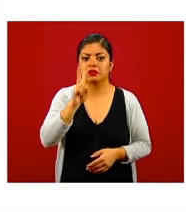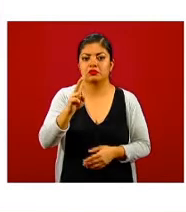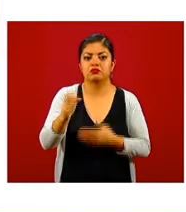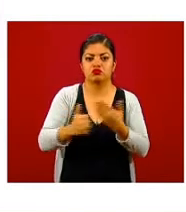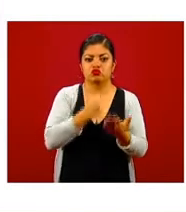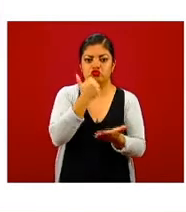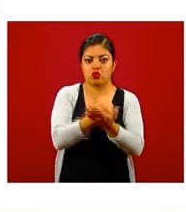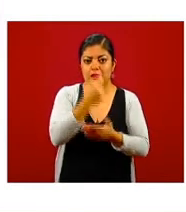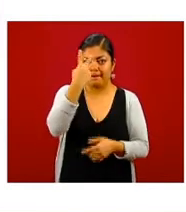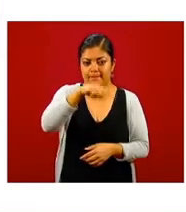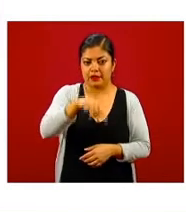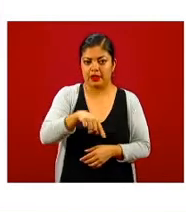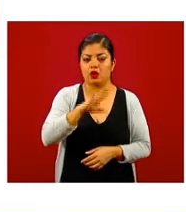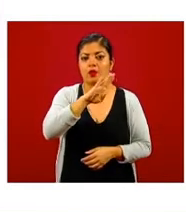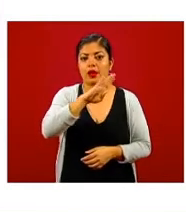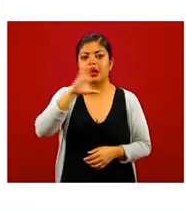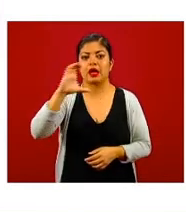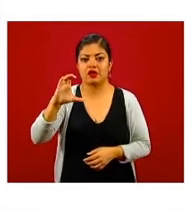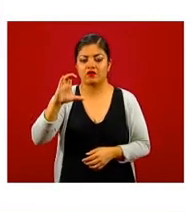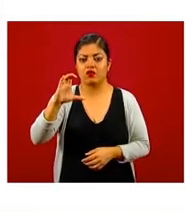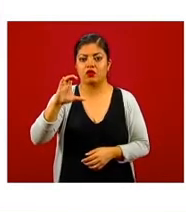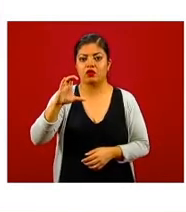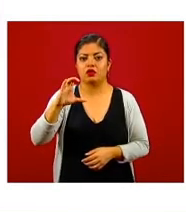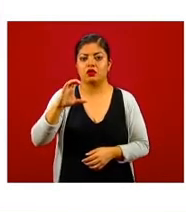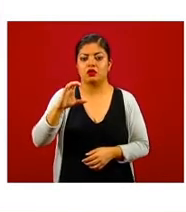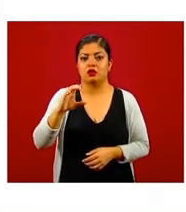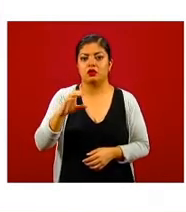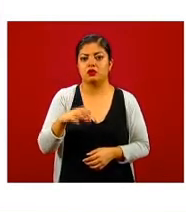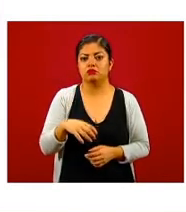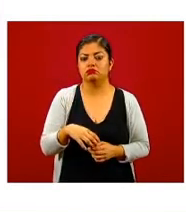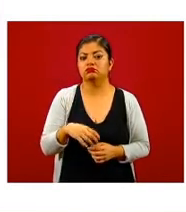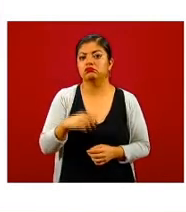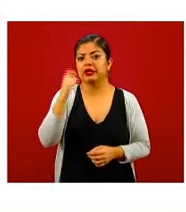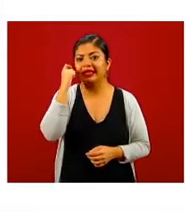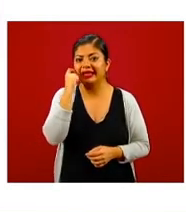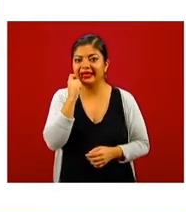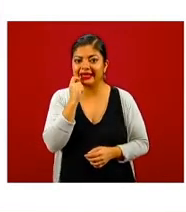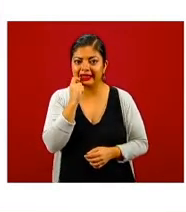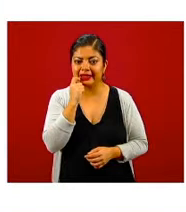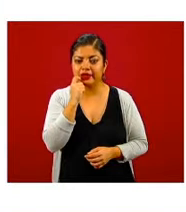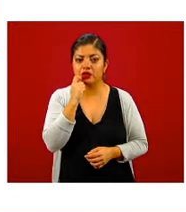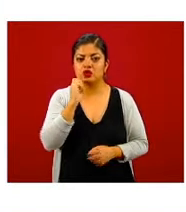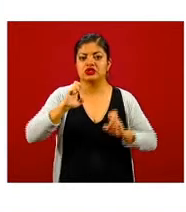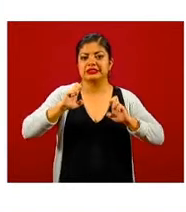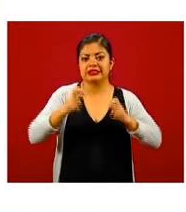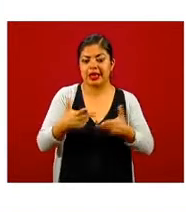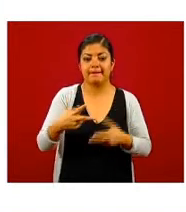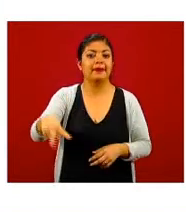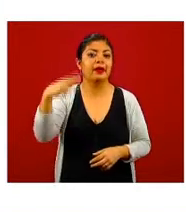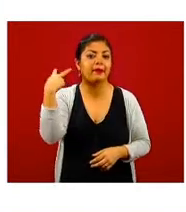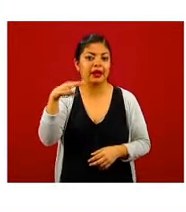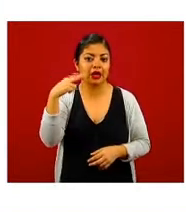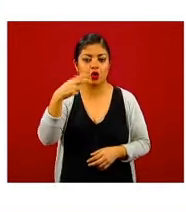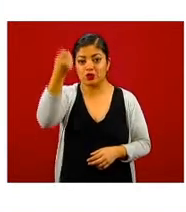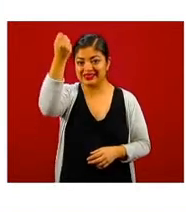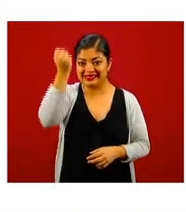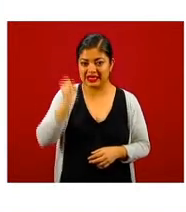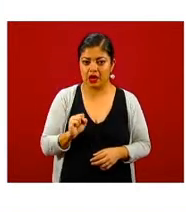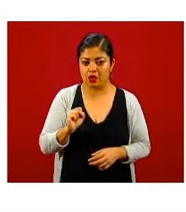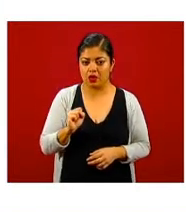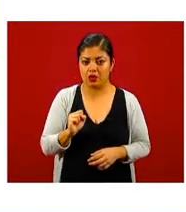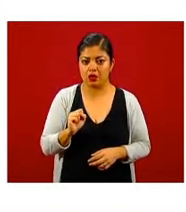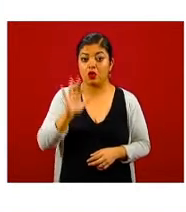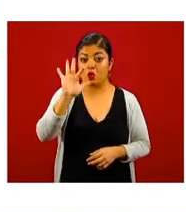in critical condition. We have Mexico City, Baja California, State of Mexico, Guerrero,